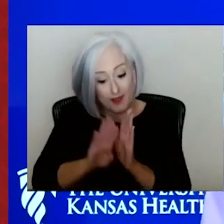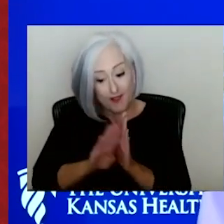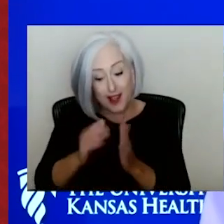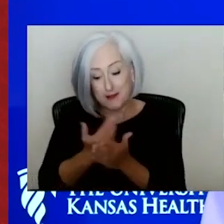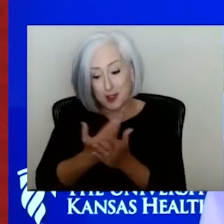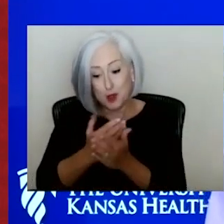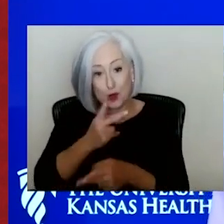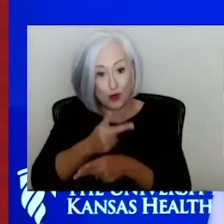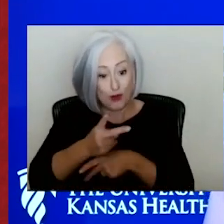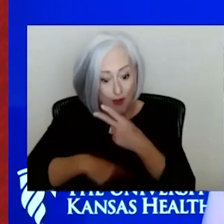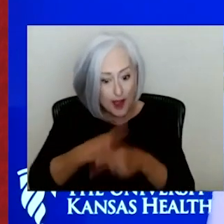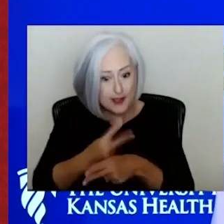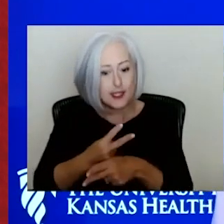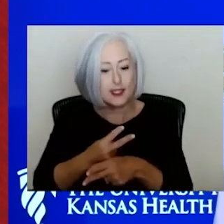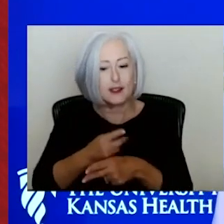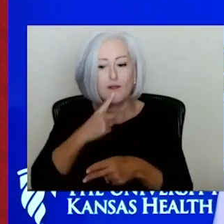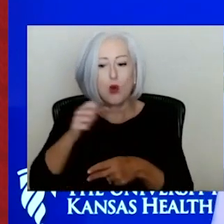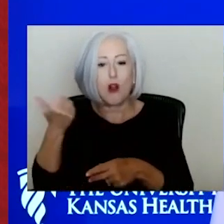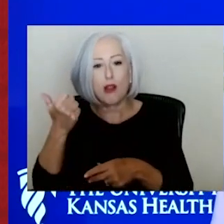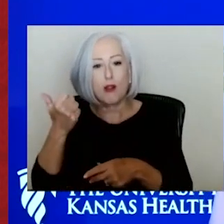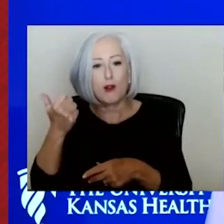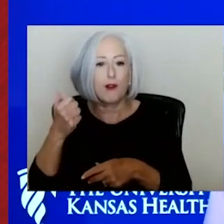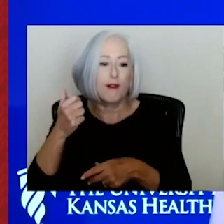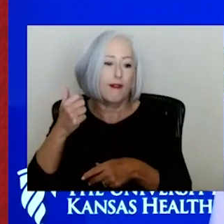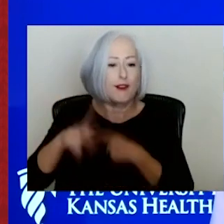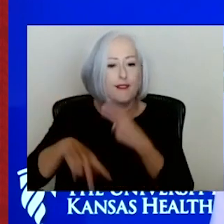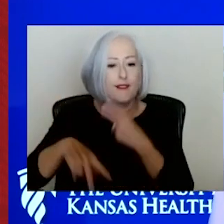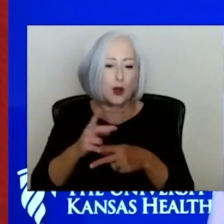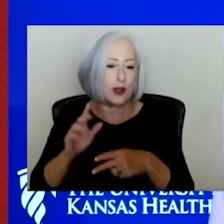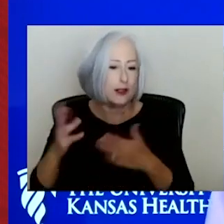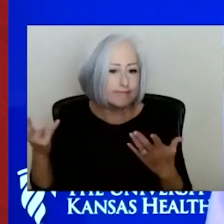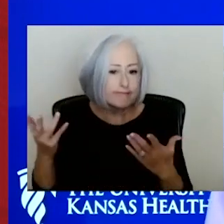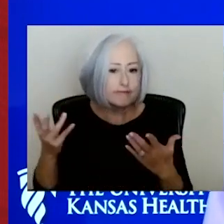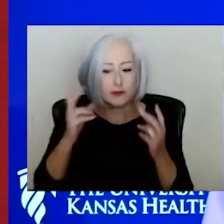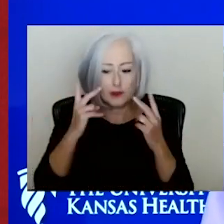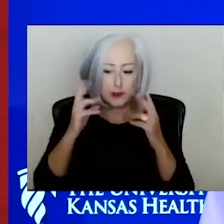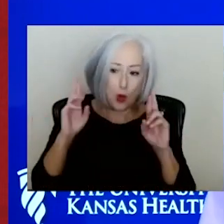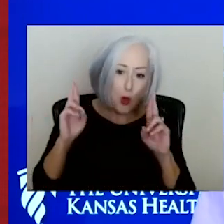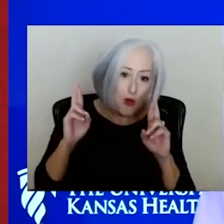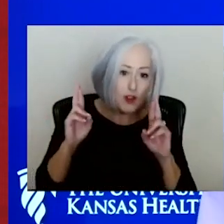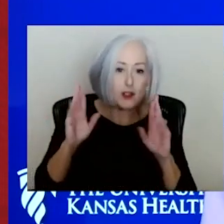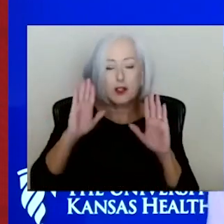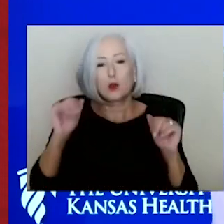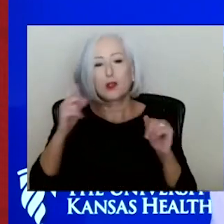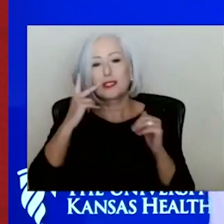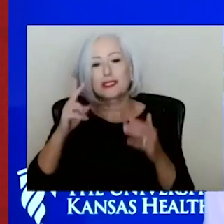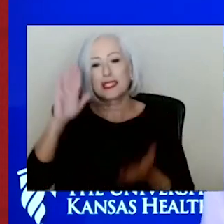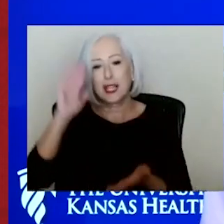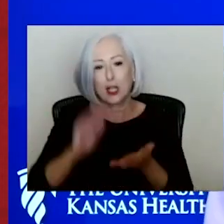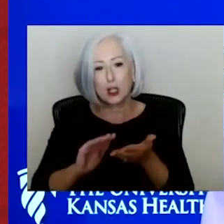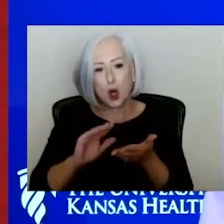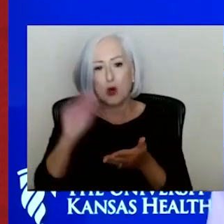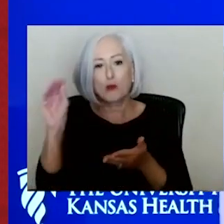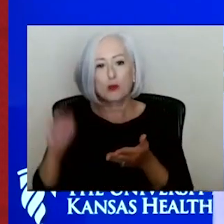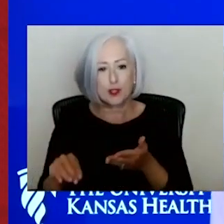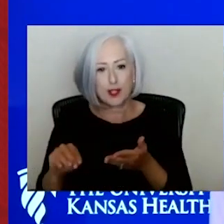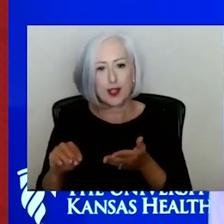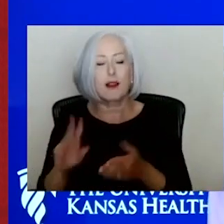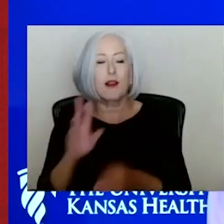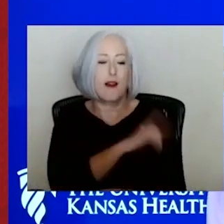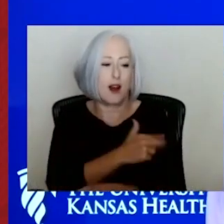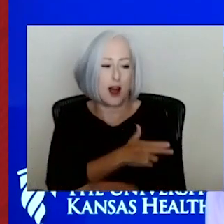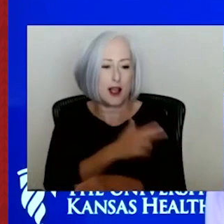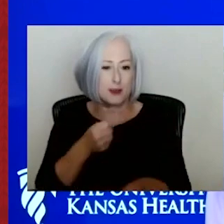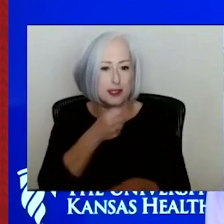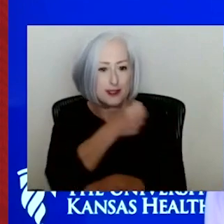So overall, I'm going to be optimistic that we are going to continue to see low rates of hospitalization and death compared to what we have seen in the past. And we'll